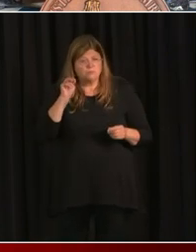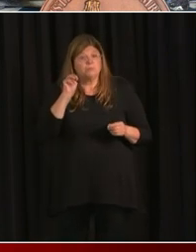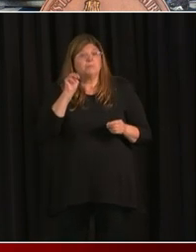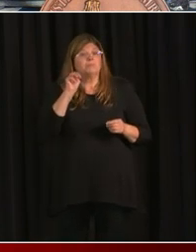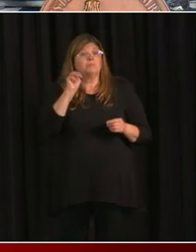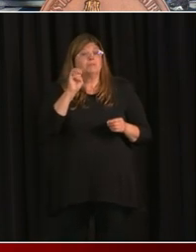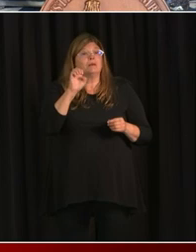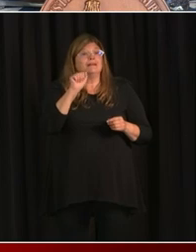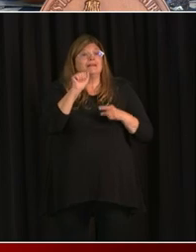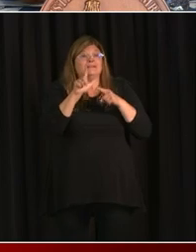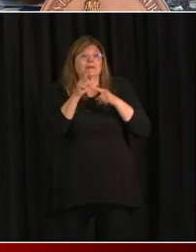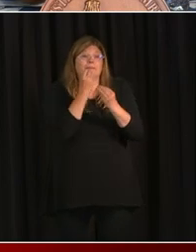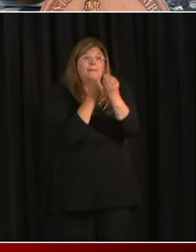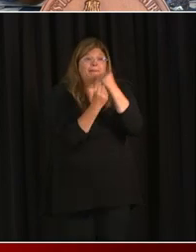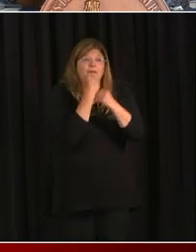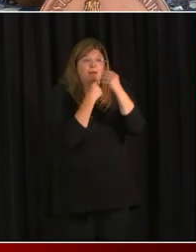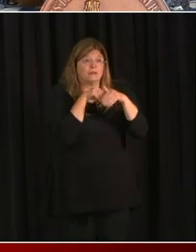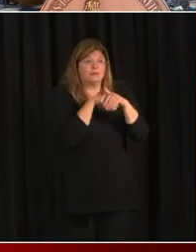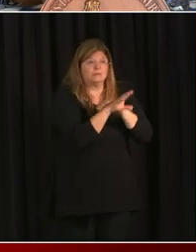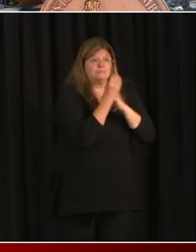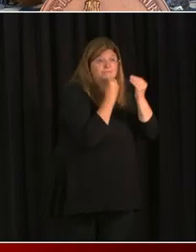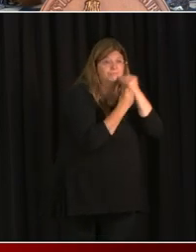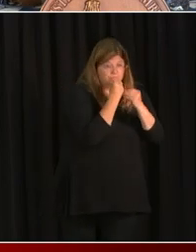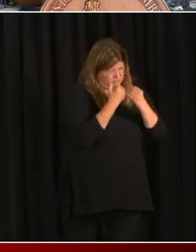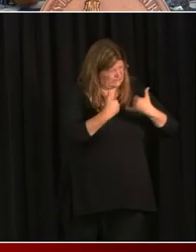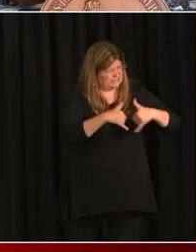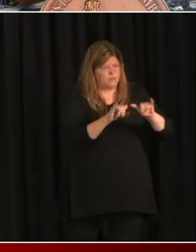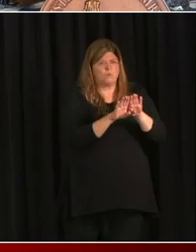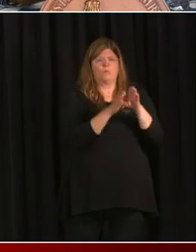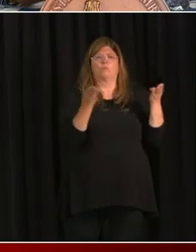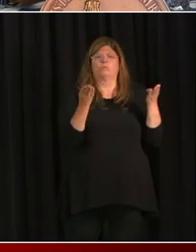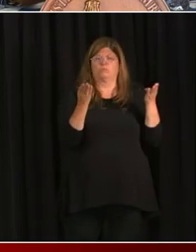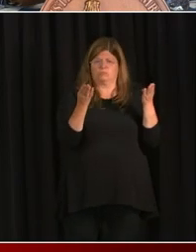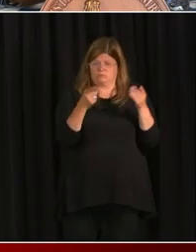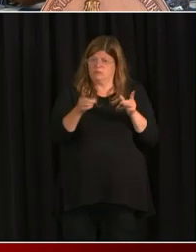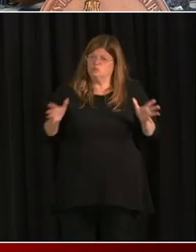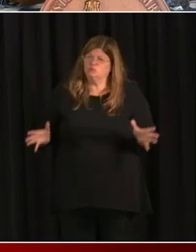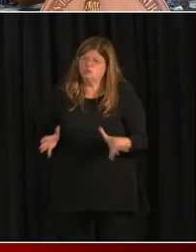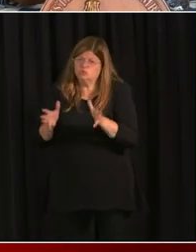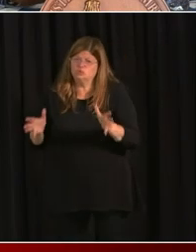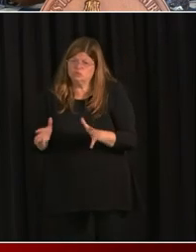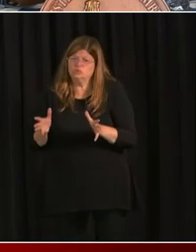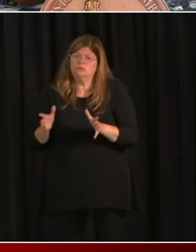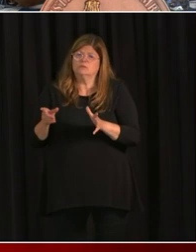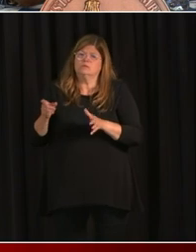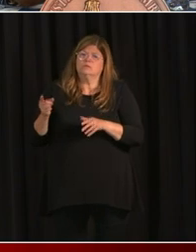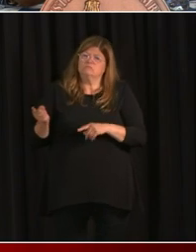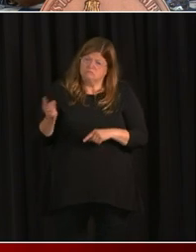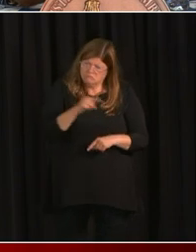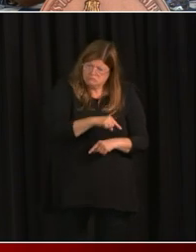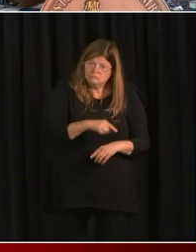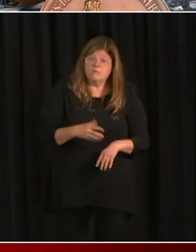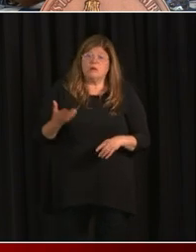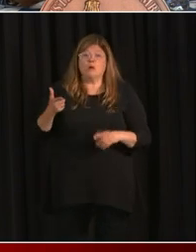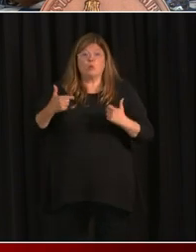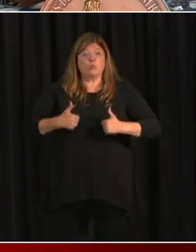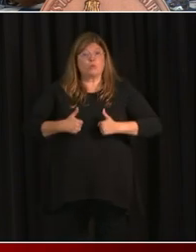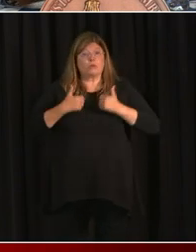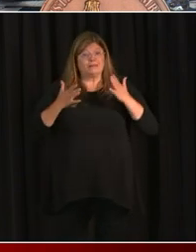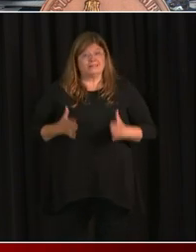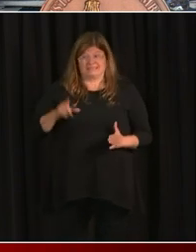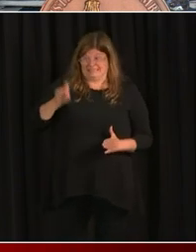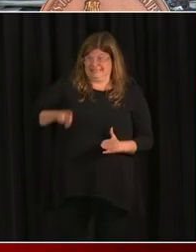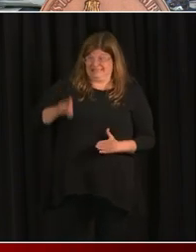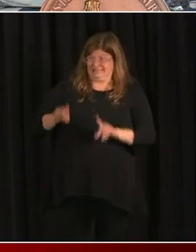coronavirus.dc.gov. And once again, residents are encouraged to call their providers if they are in need of a